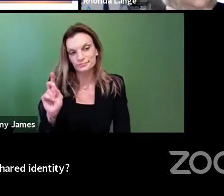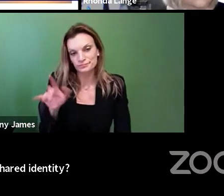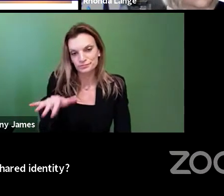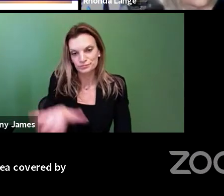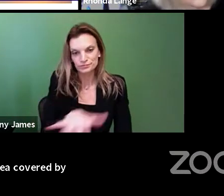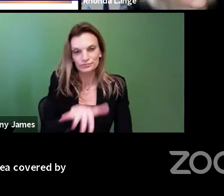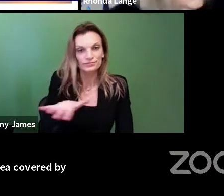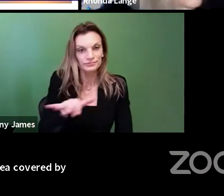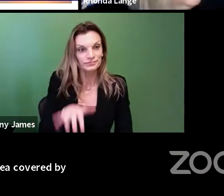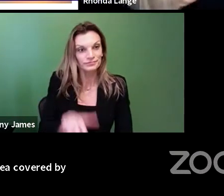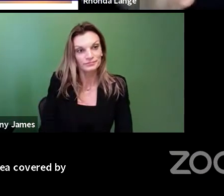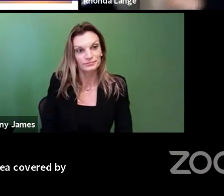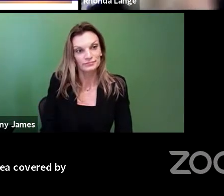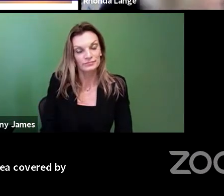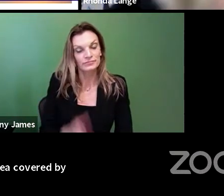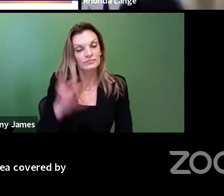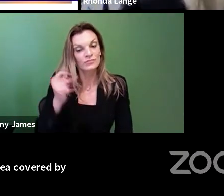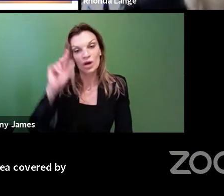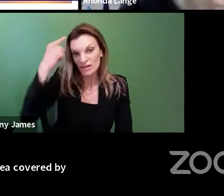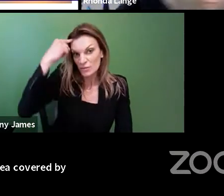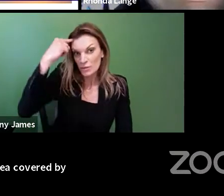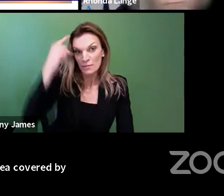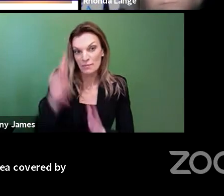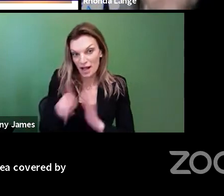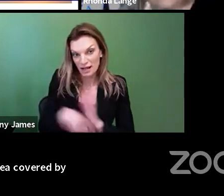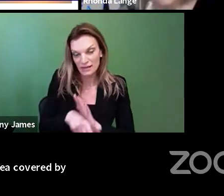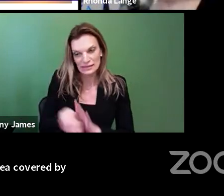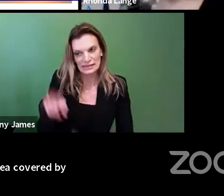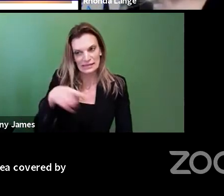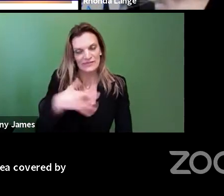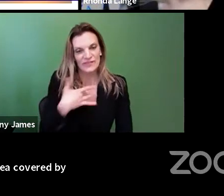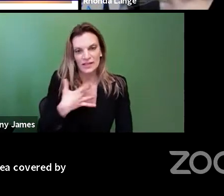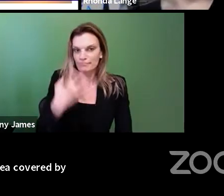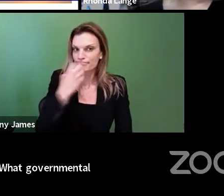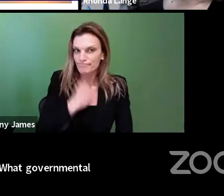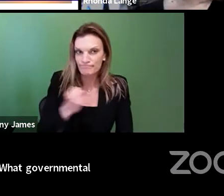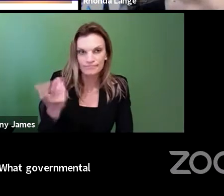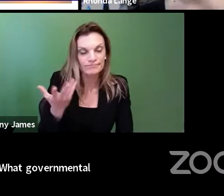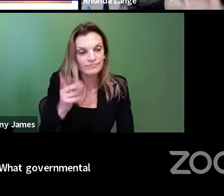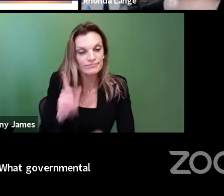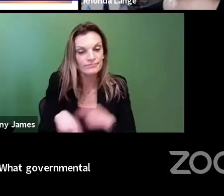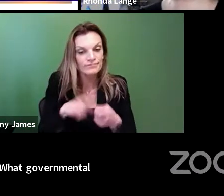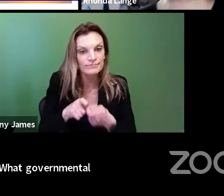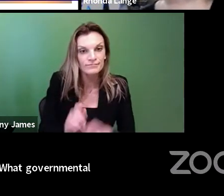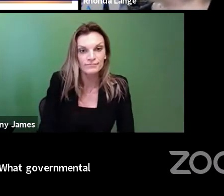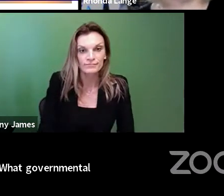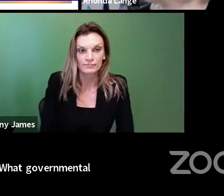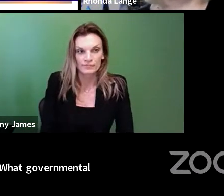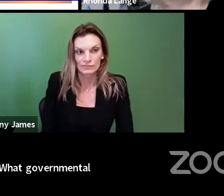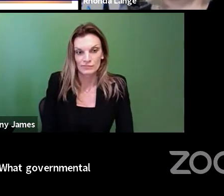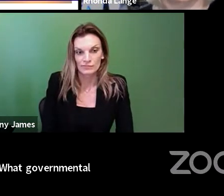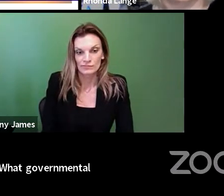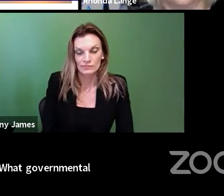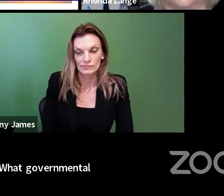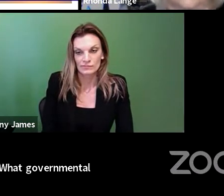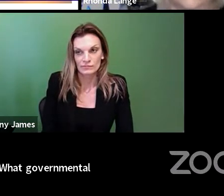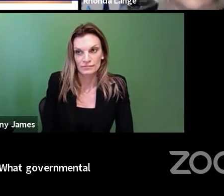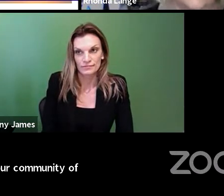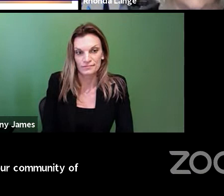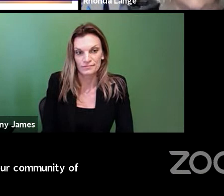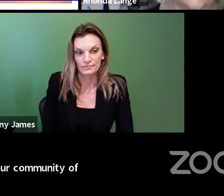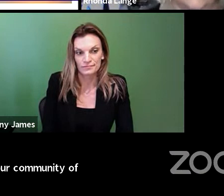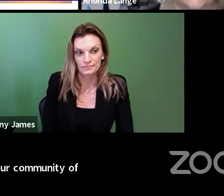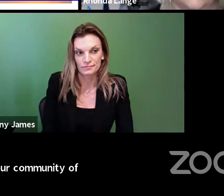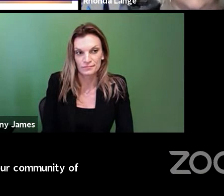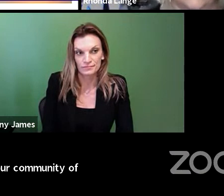interest? What governmental policies are important for your community of interest? How would keeping that community